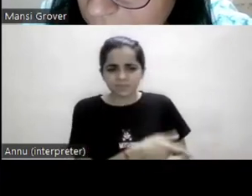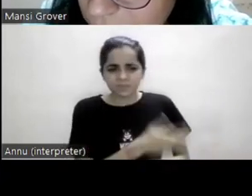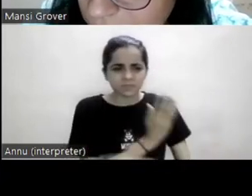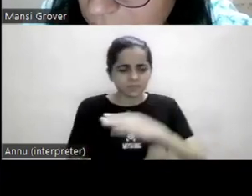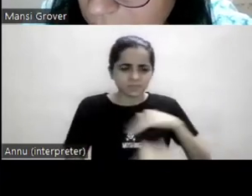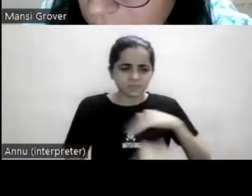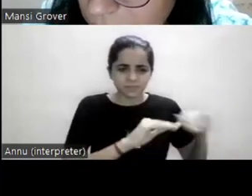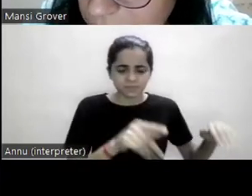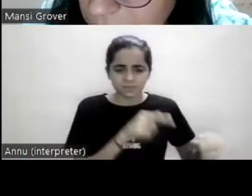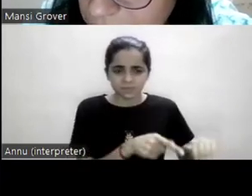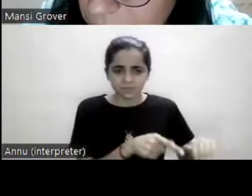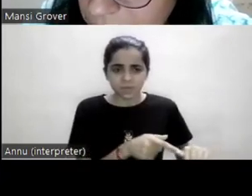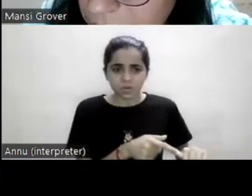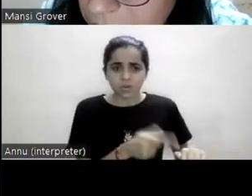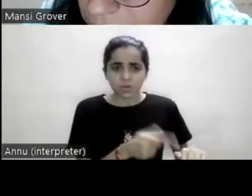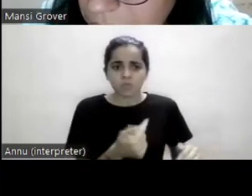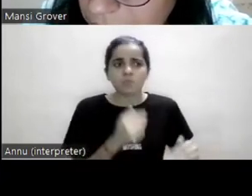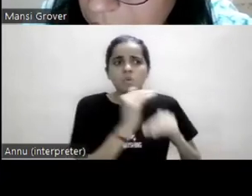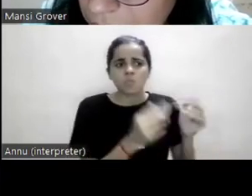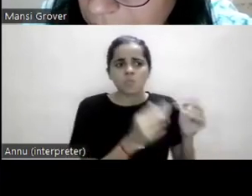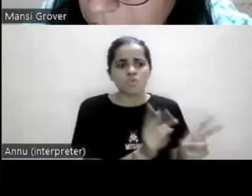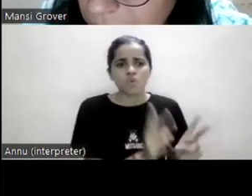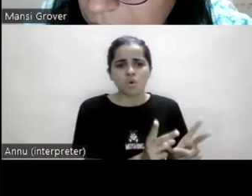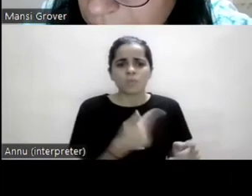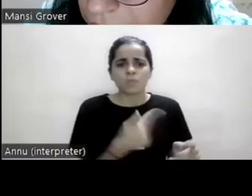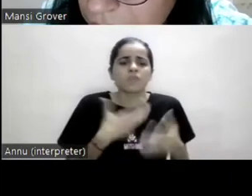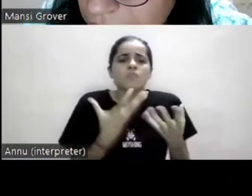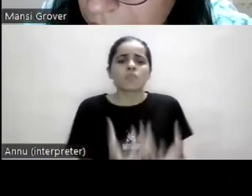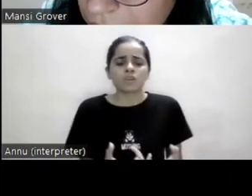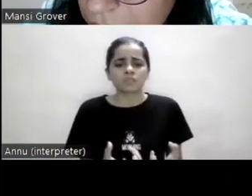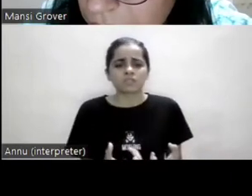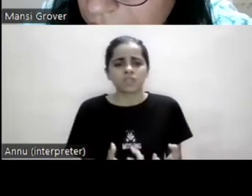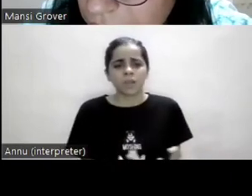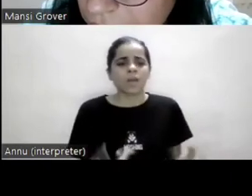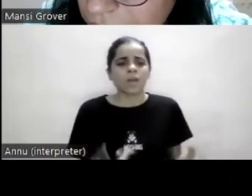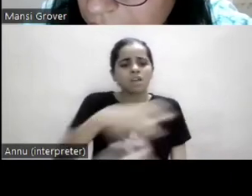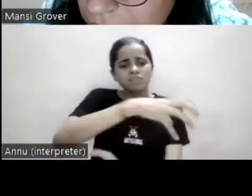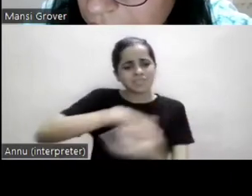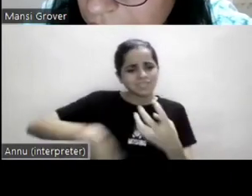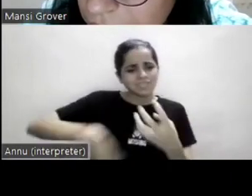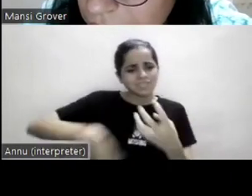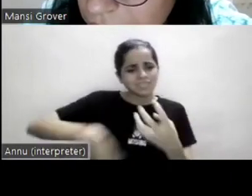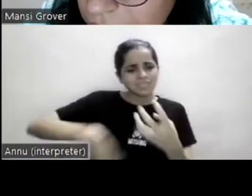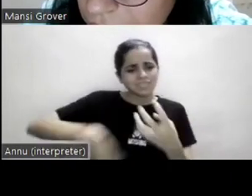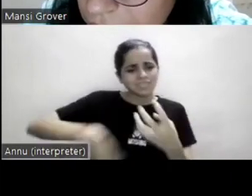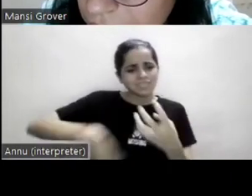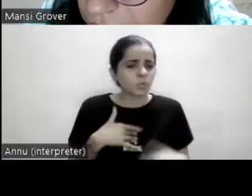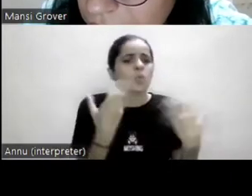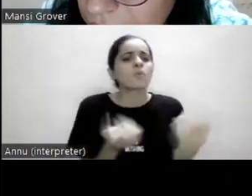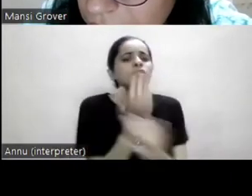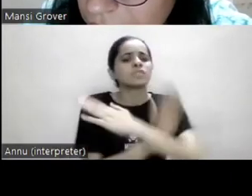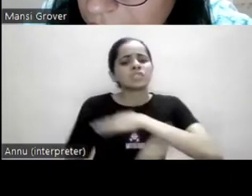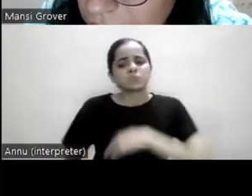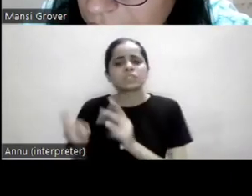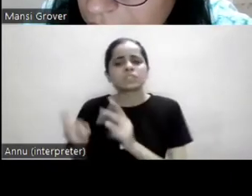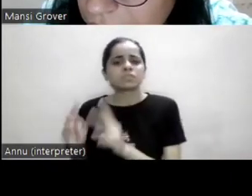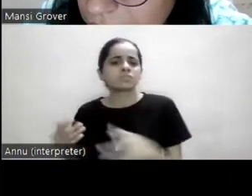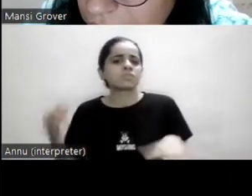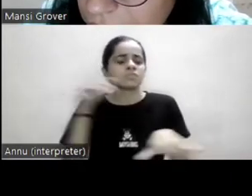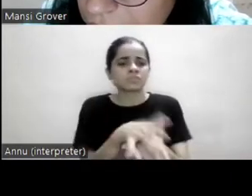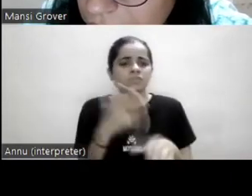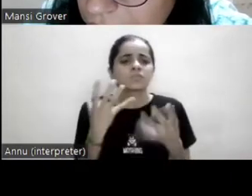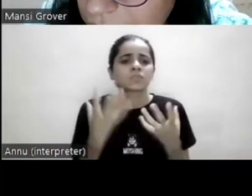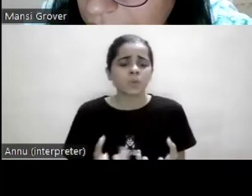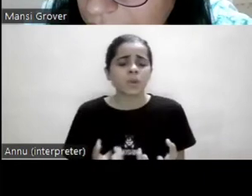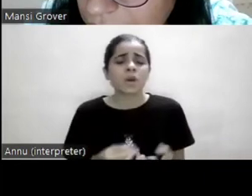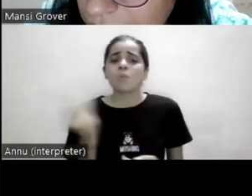child. We want that child to be normal, you know, without understanding the concept of what is actually normal. These are there.